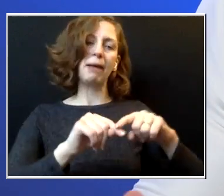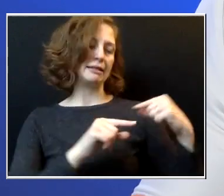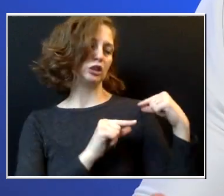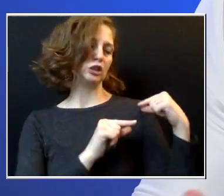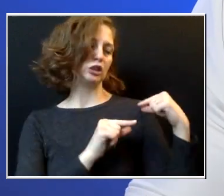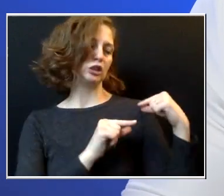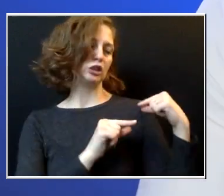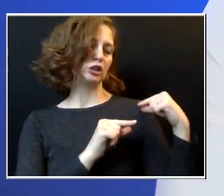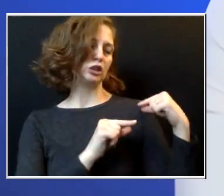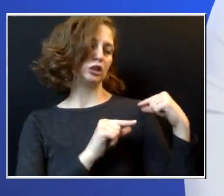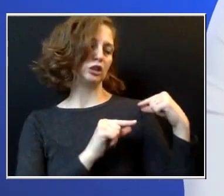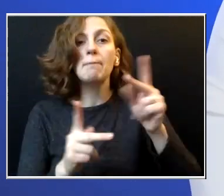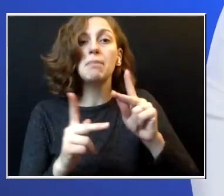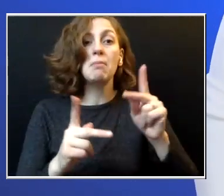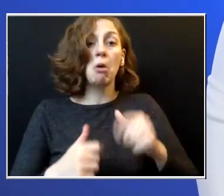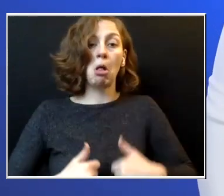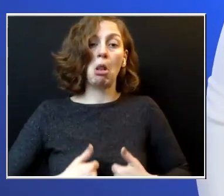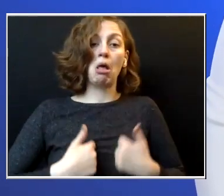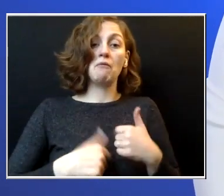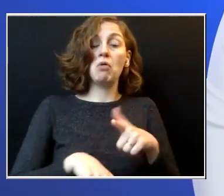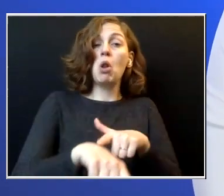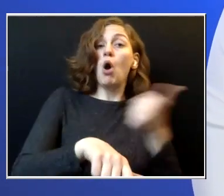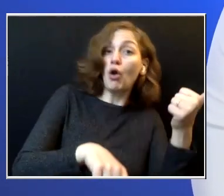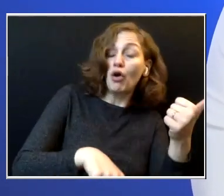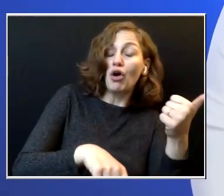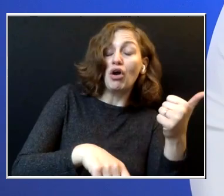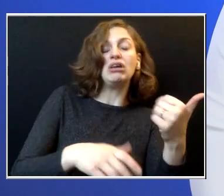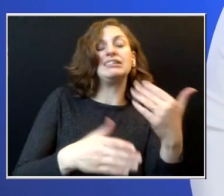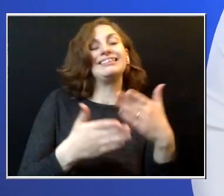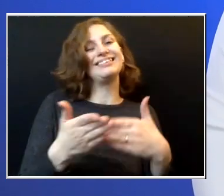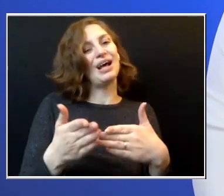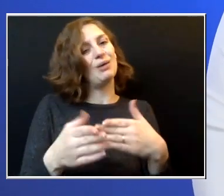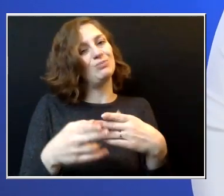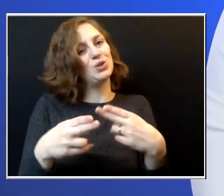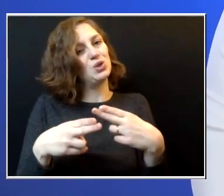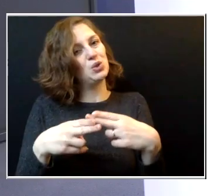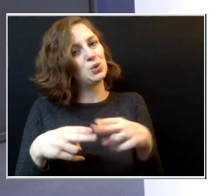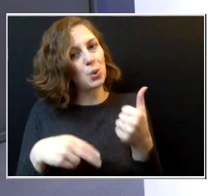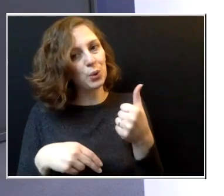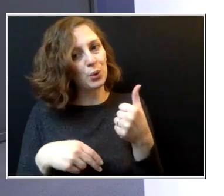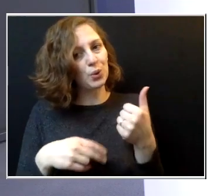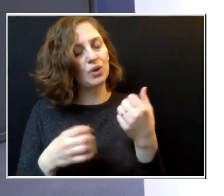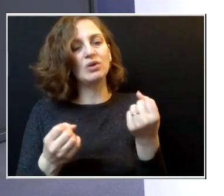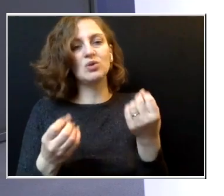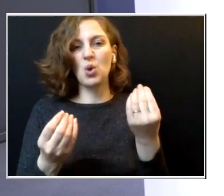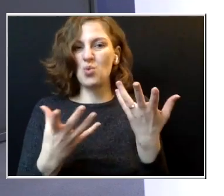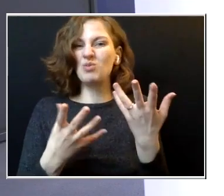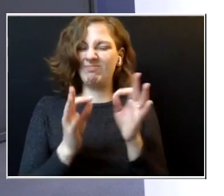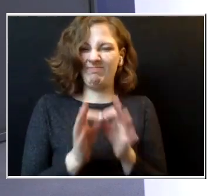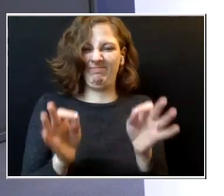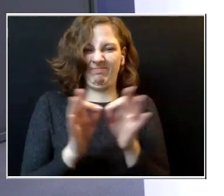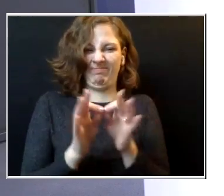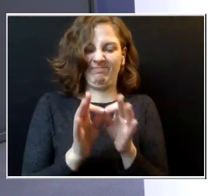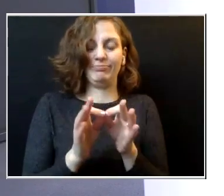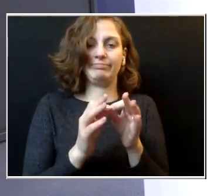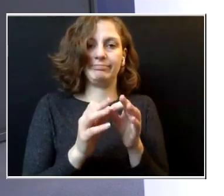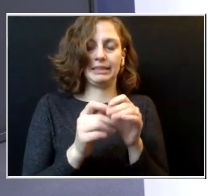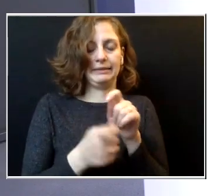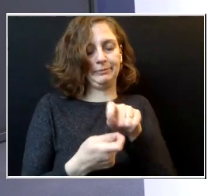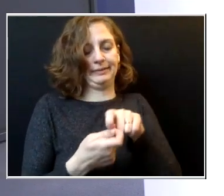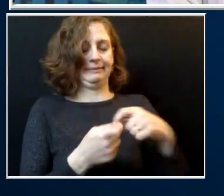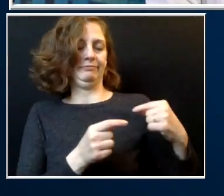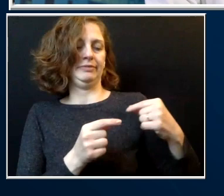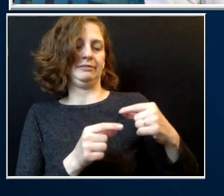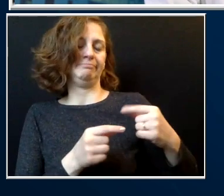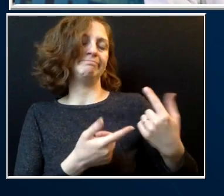people might actually live shorter. So it really does matter what we're dealing with. Yeah, that's really tough. All right, well, we have a patient